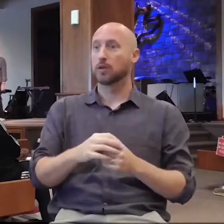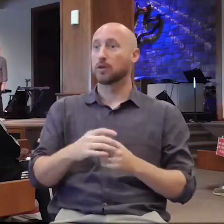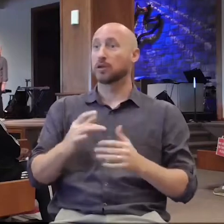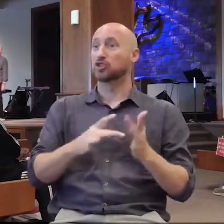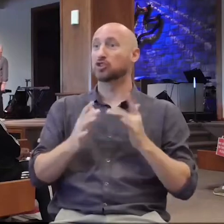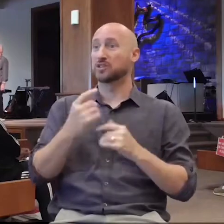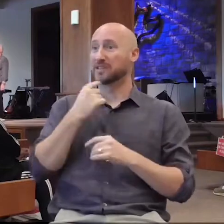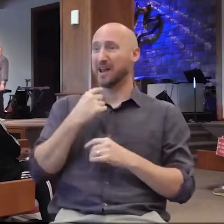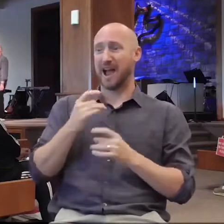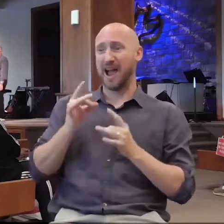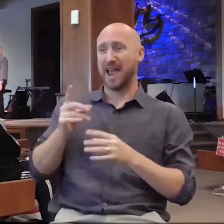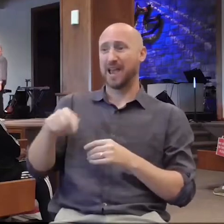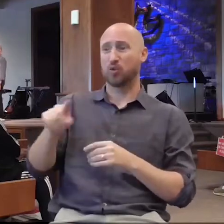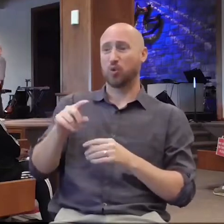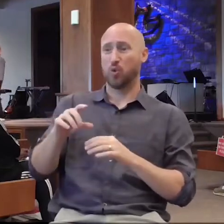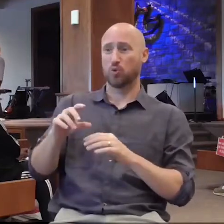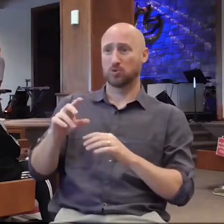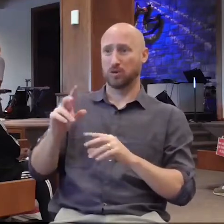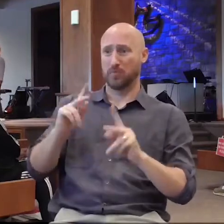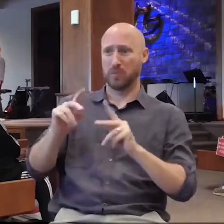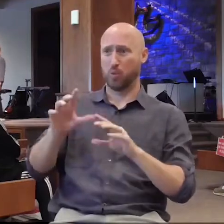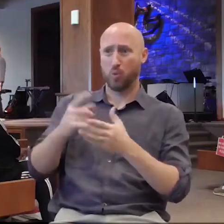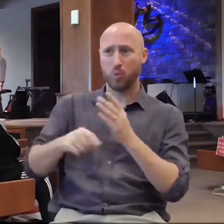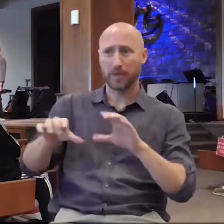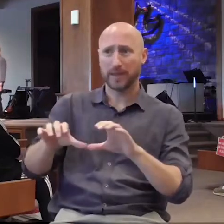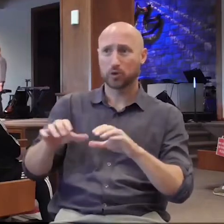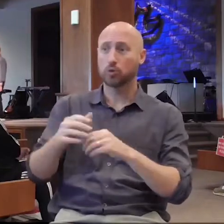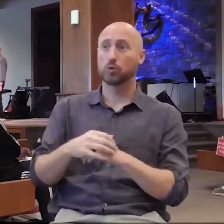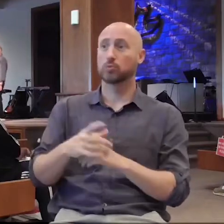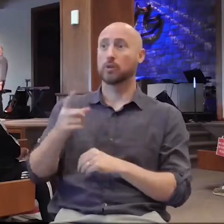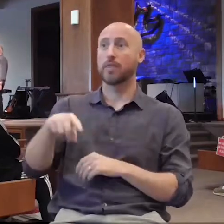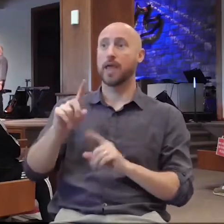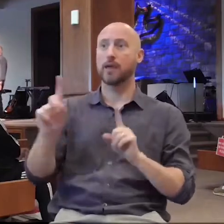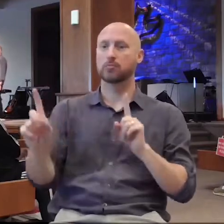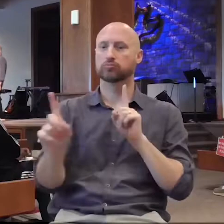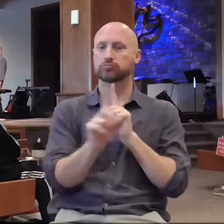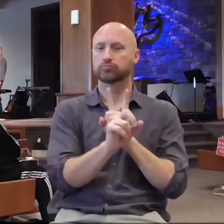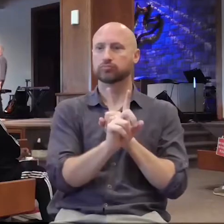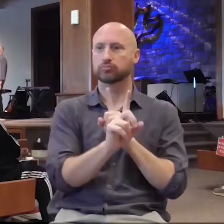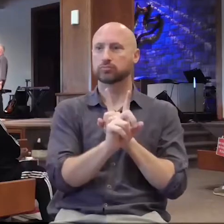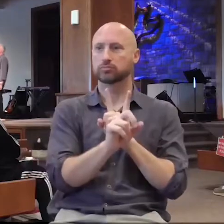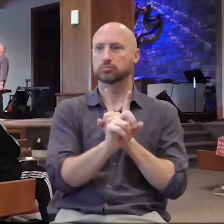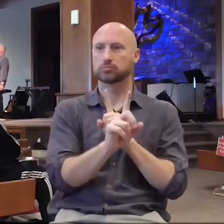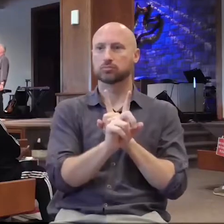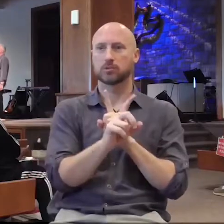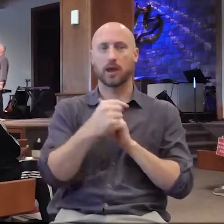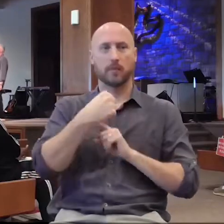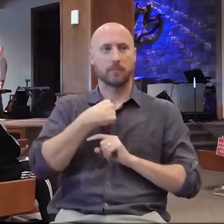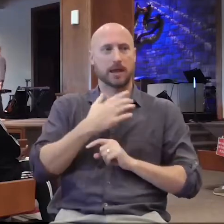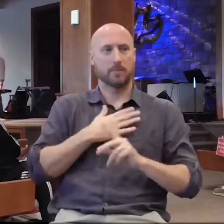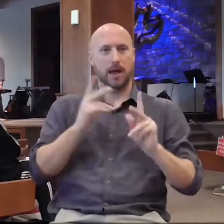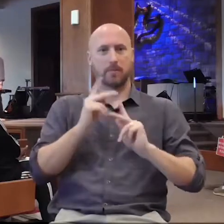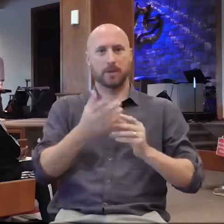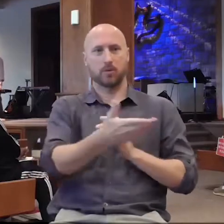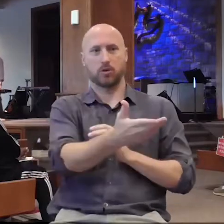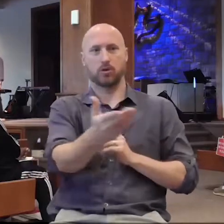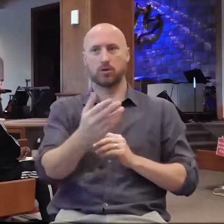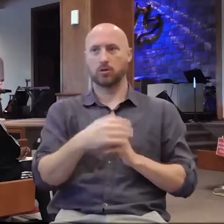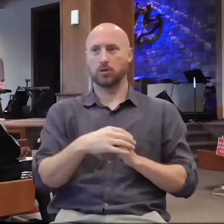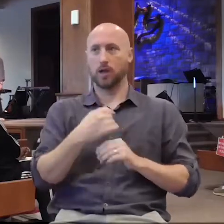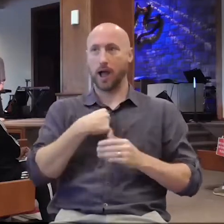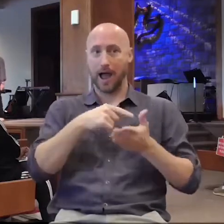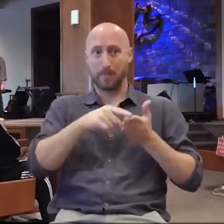as representatives of me, putting themselves between me and my people who were paid for in my